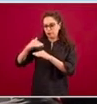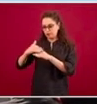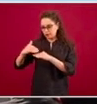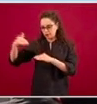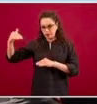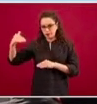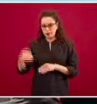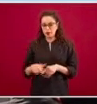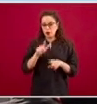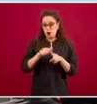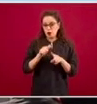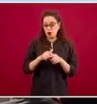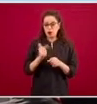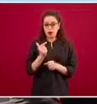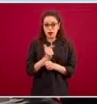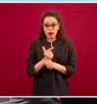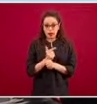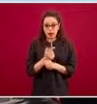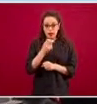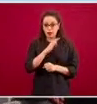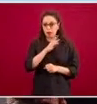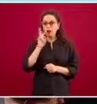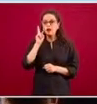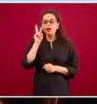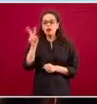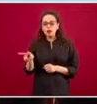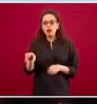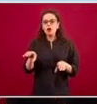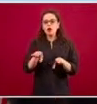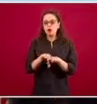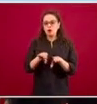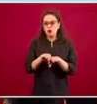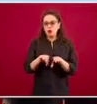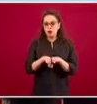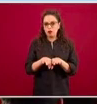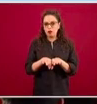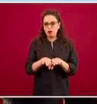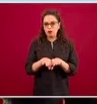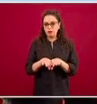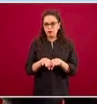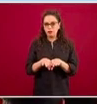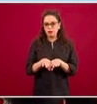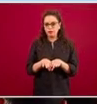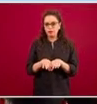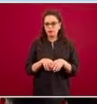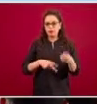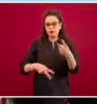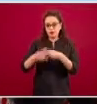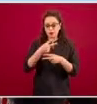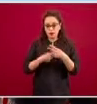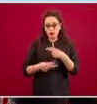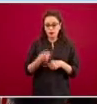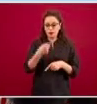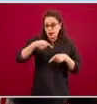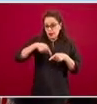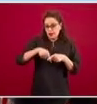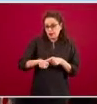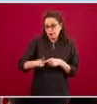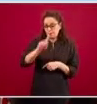8th. The curve shows the accumulation of fatalities, and the little bars